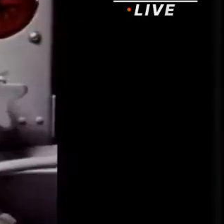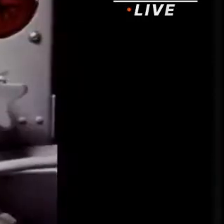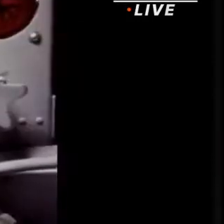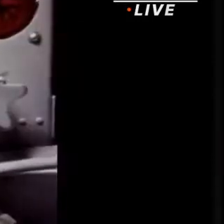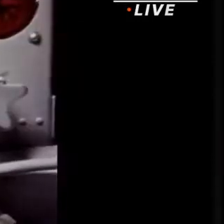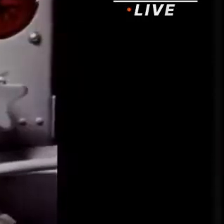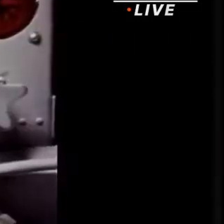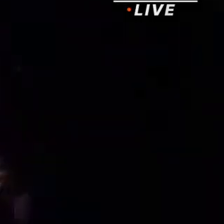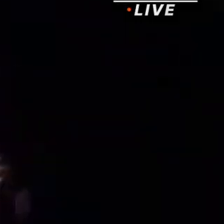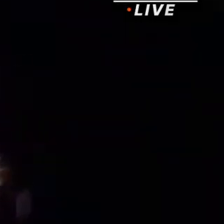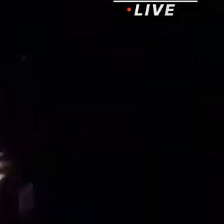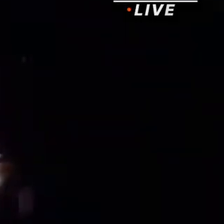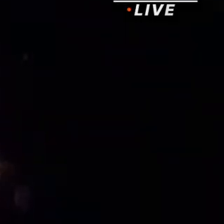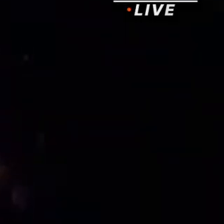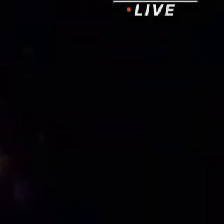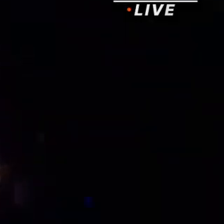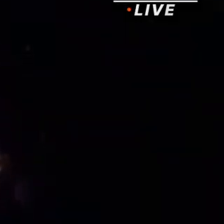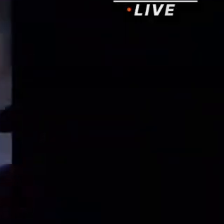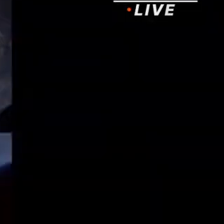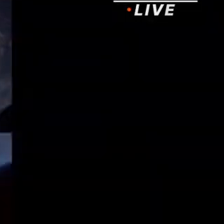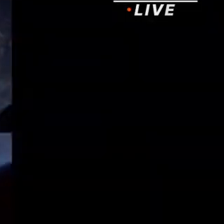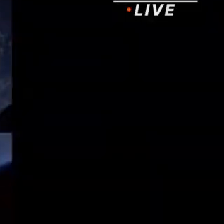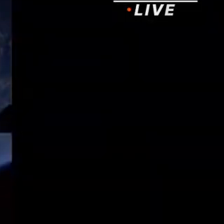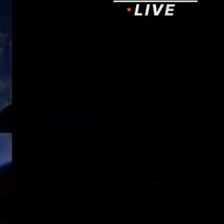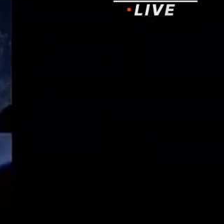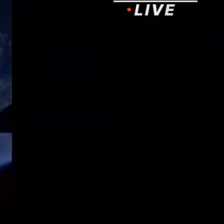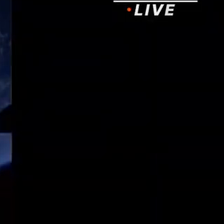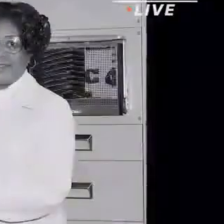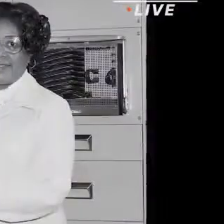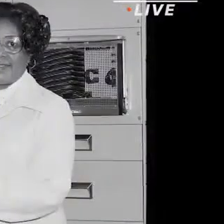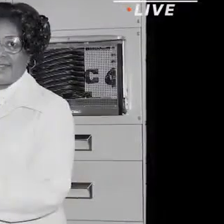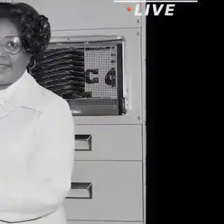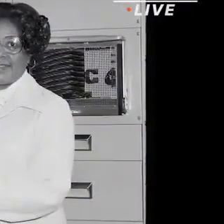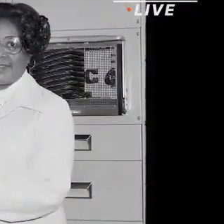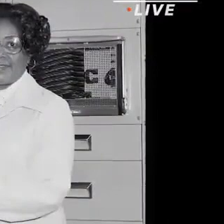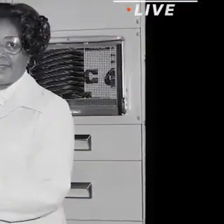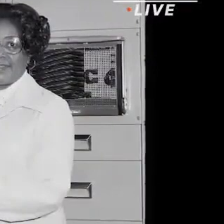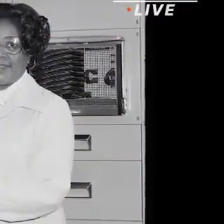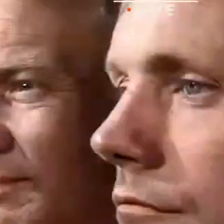The history of this agency is marked with broken